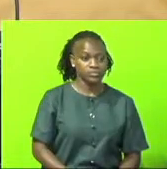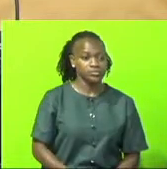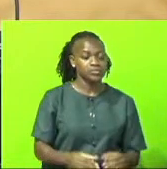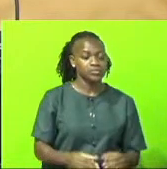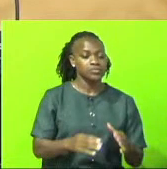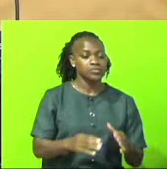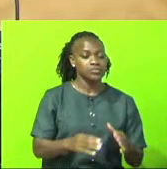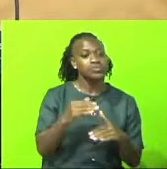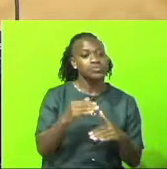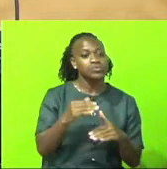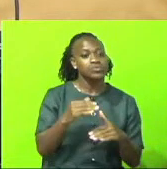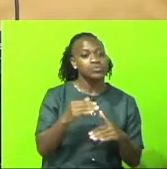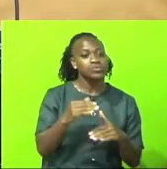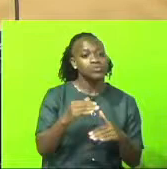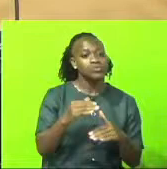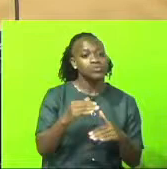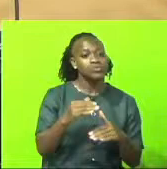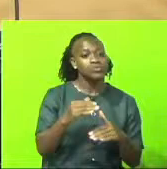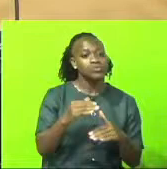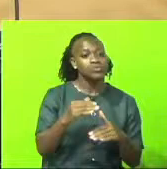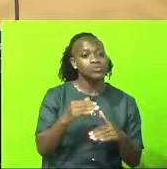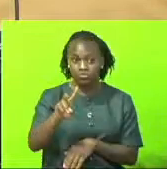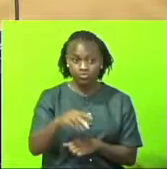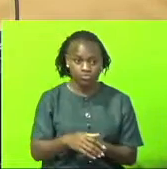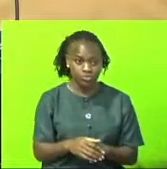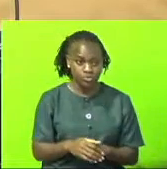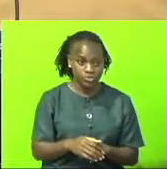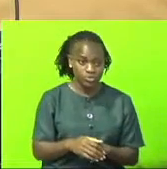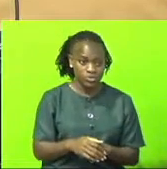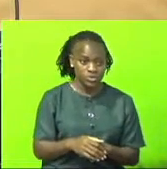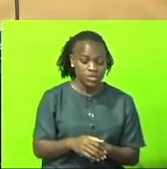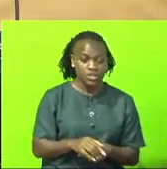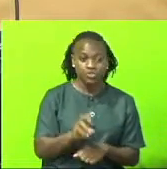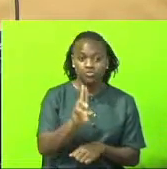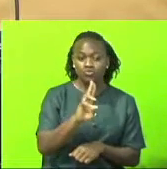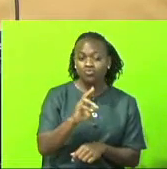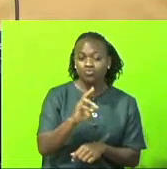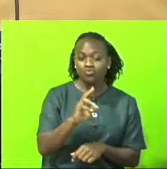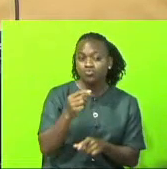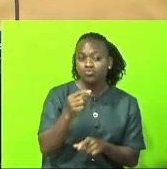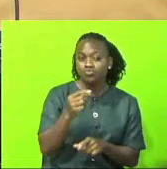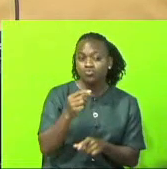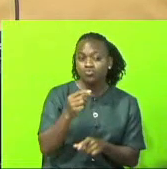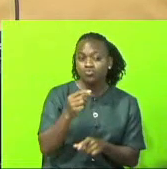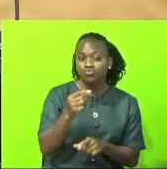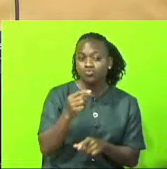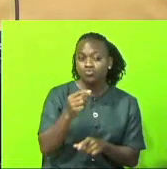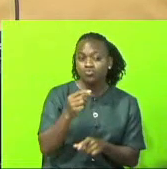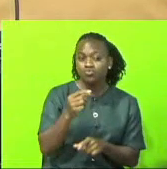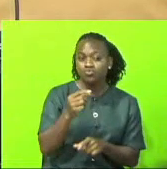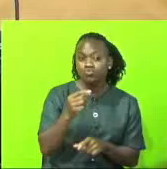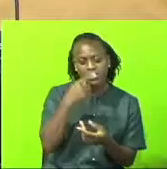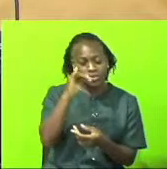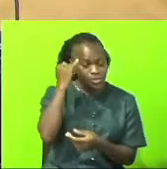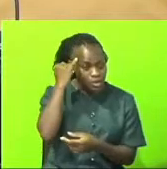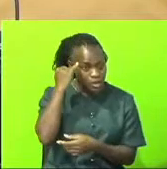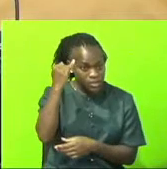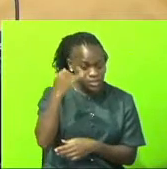Number 2. And you use these veritable words to express your view. And